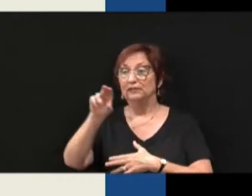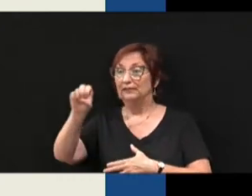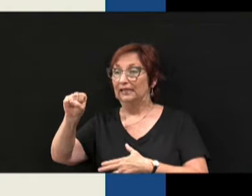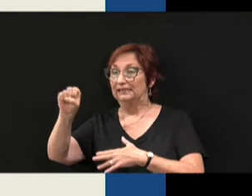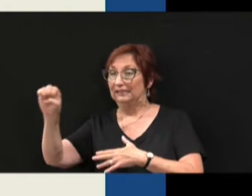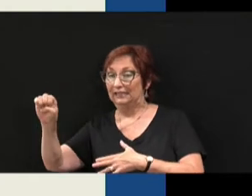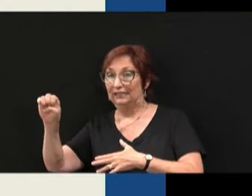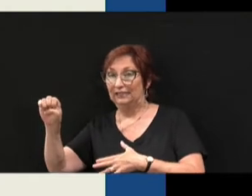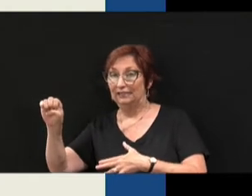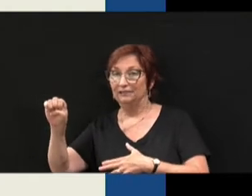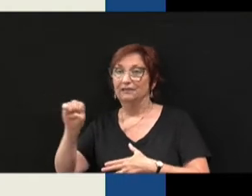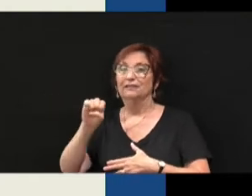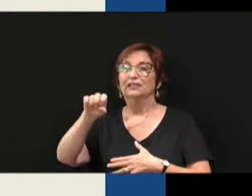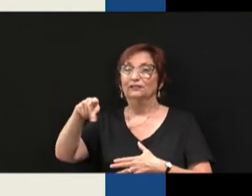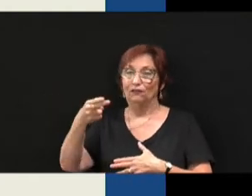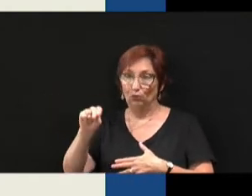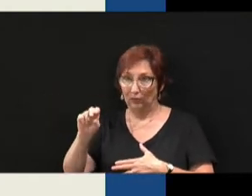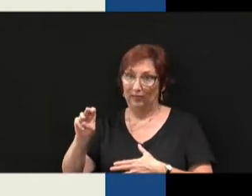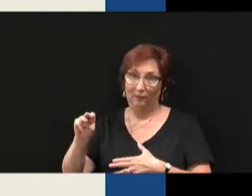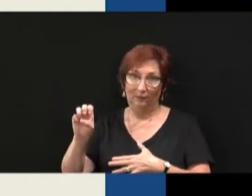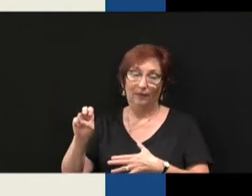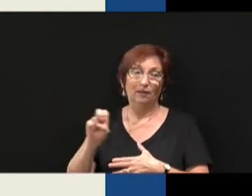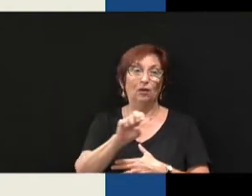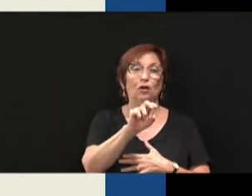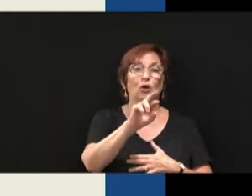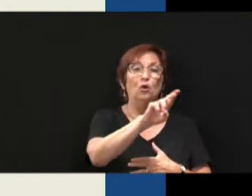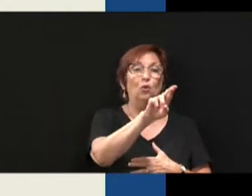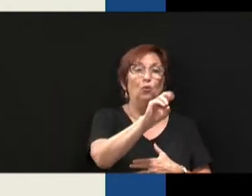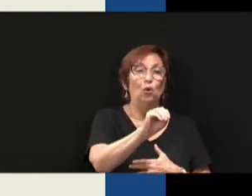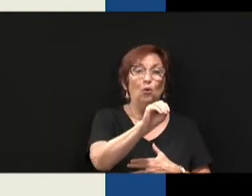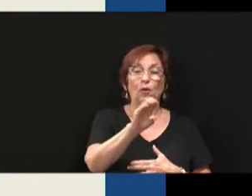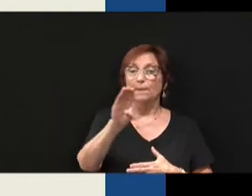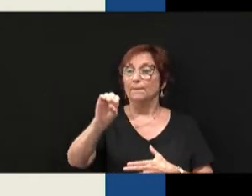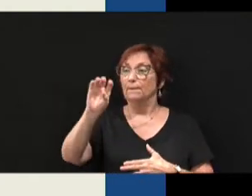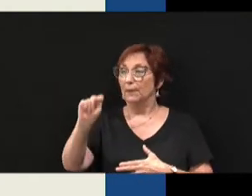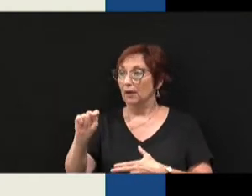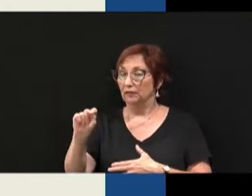robot, syllables, good, bite,